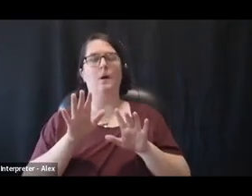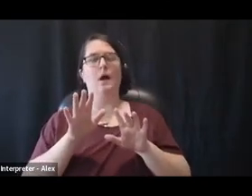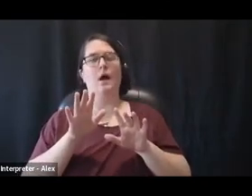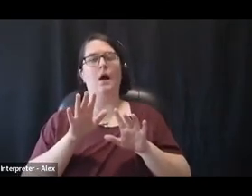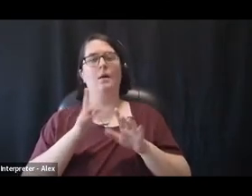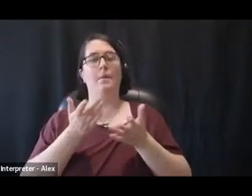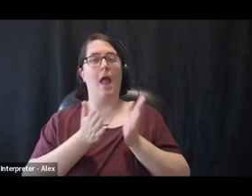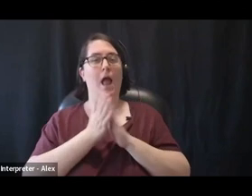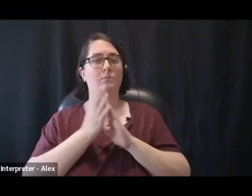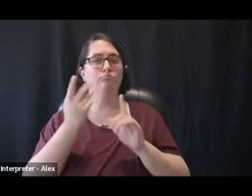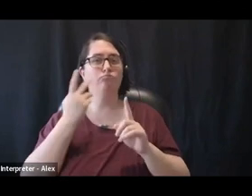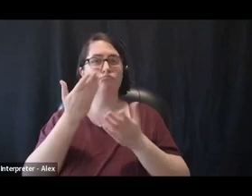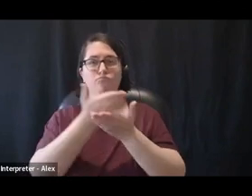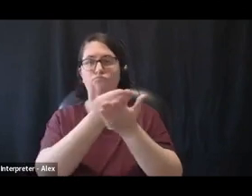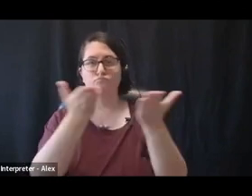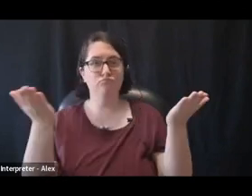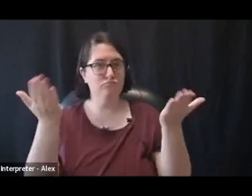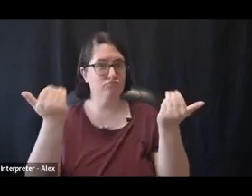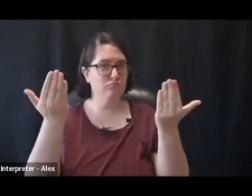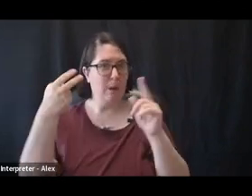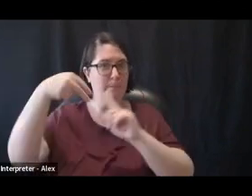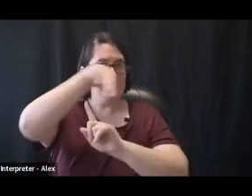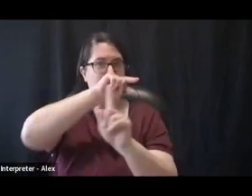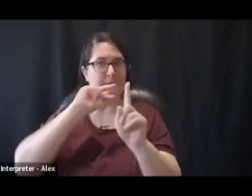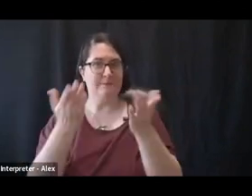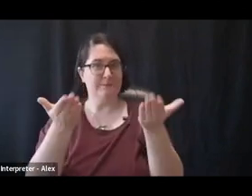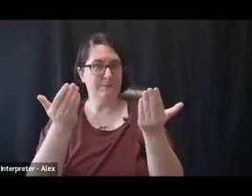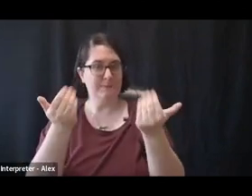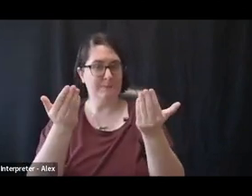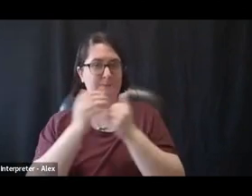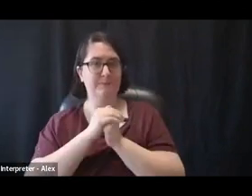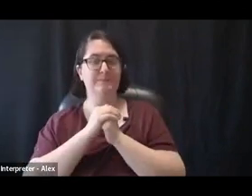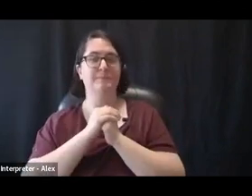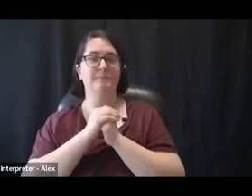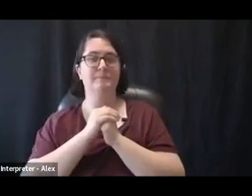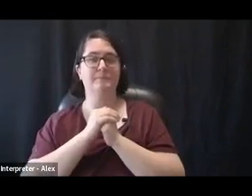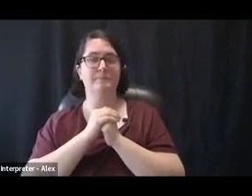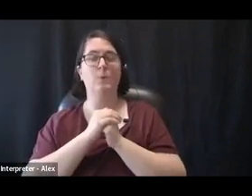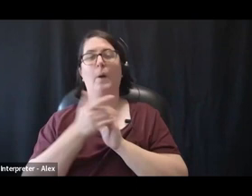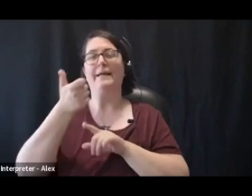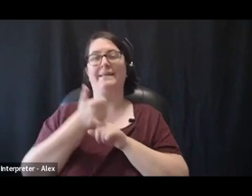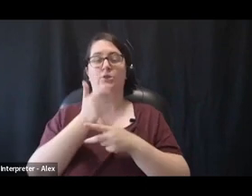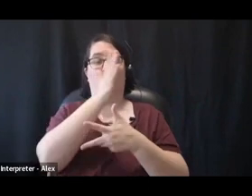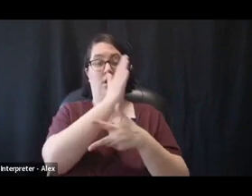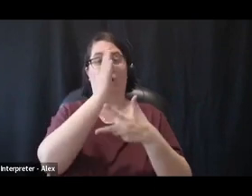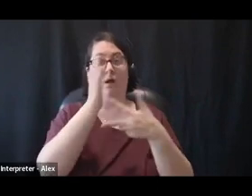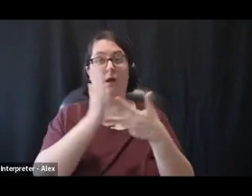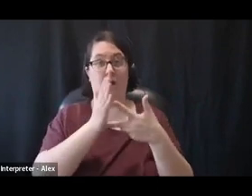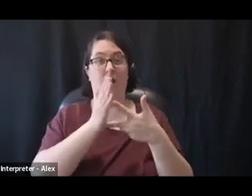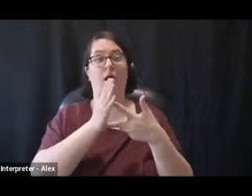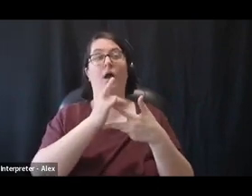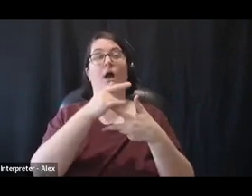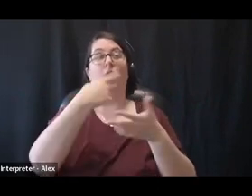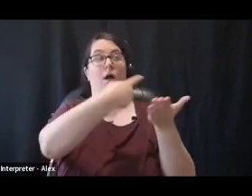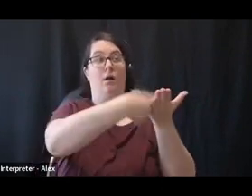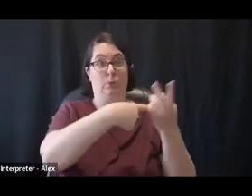some comments and perspective from other participants. So we'll do that at the end of each discussion area after we've talked